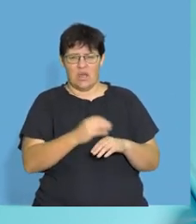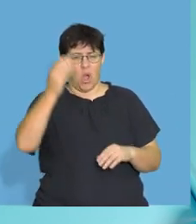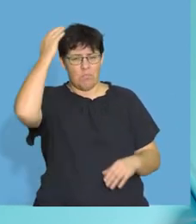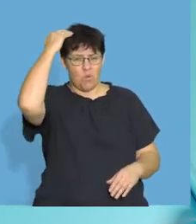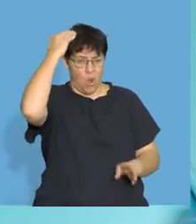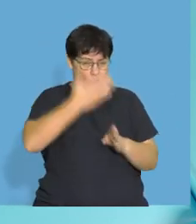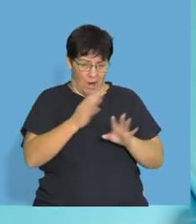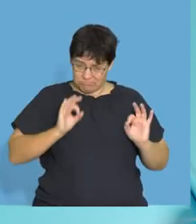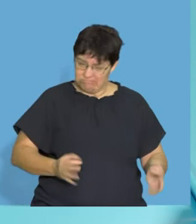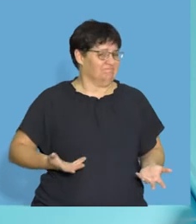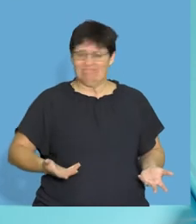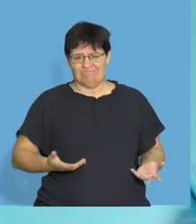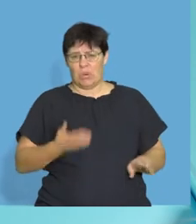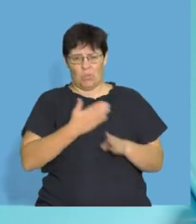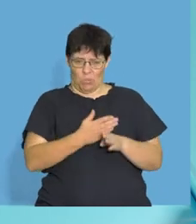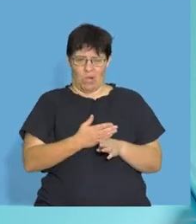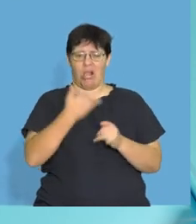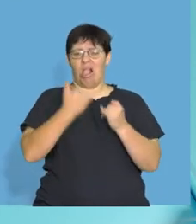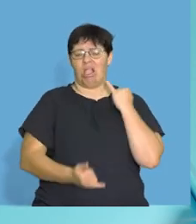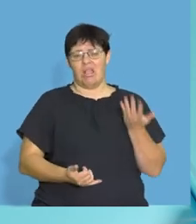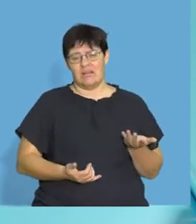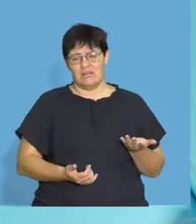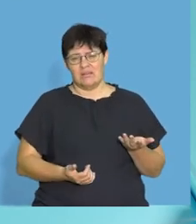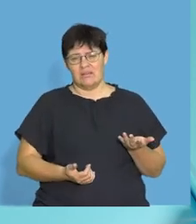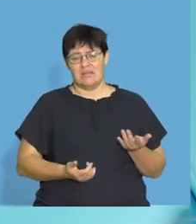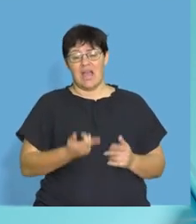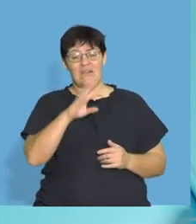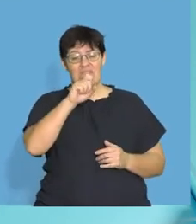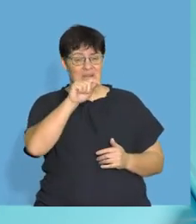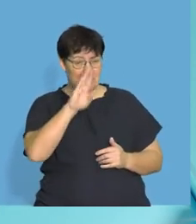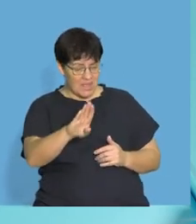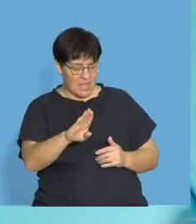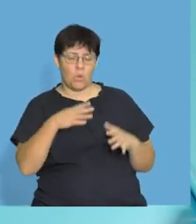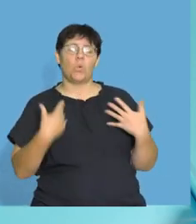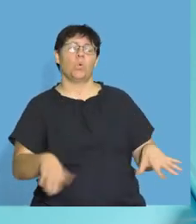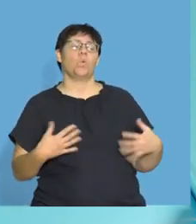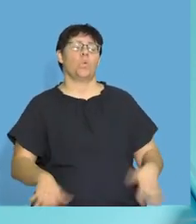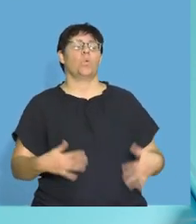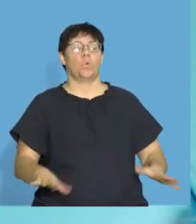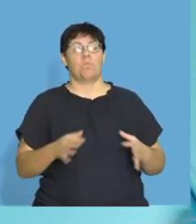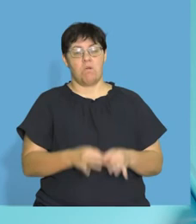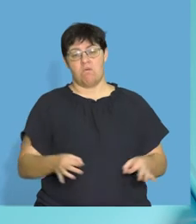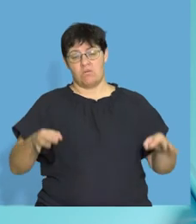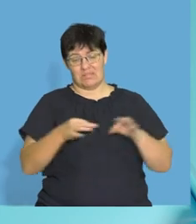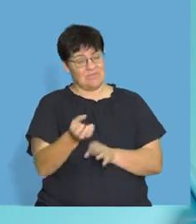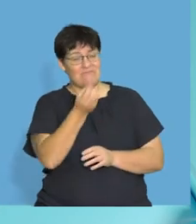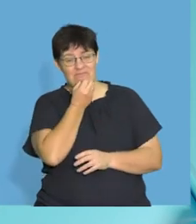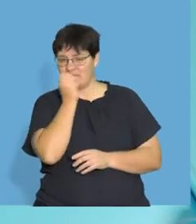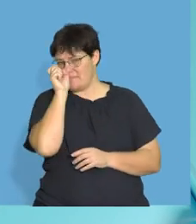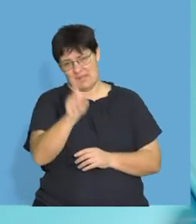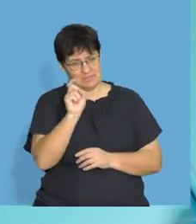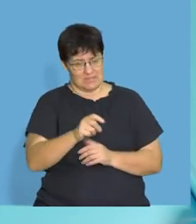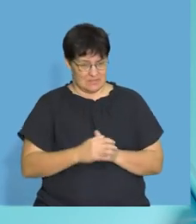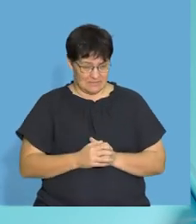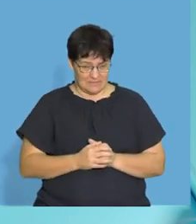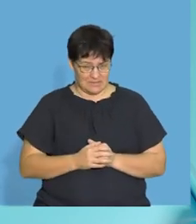functions. So vitamin D, vitamin B, sorry, is really, really important. You've got to have it in your diet quite often.